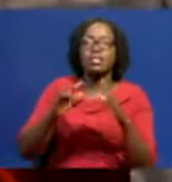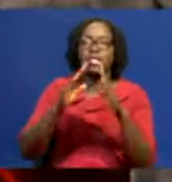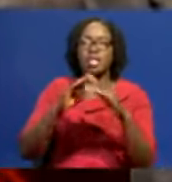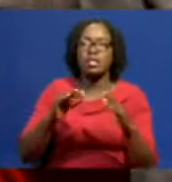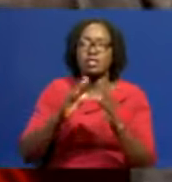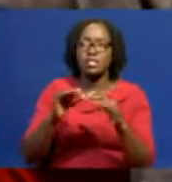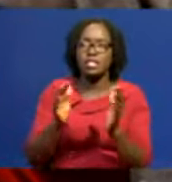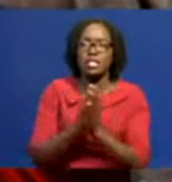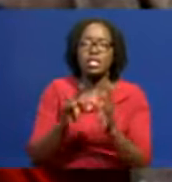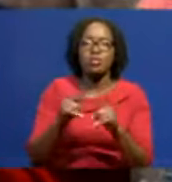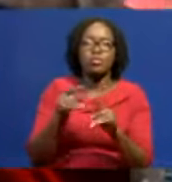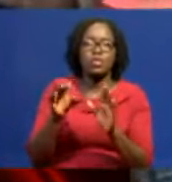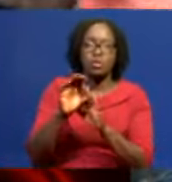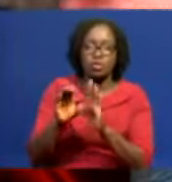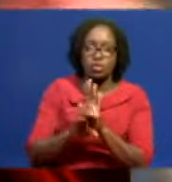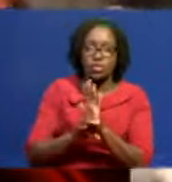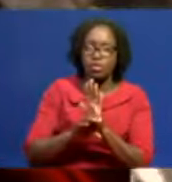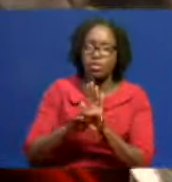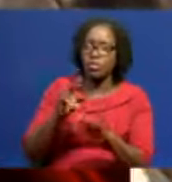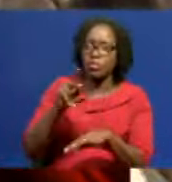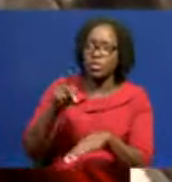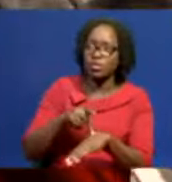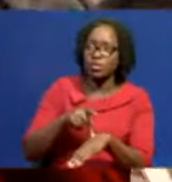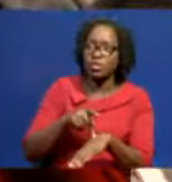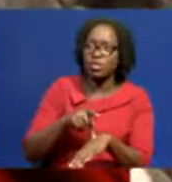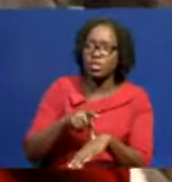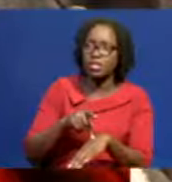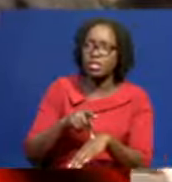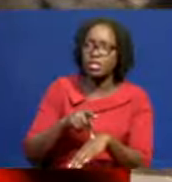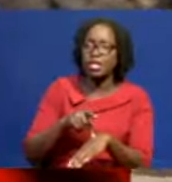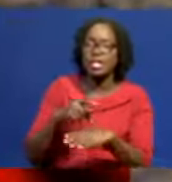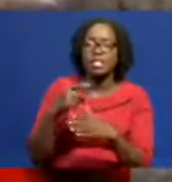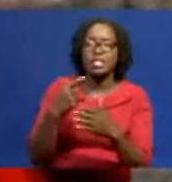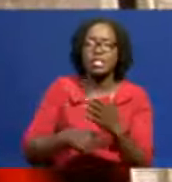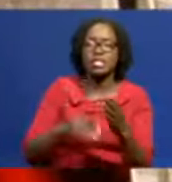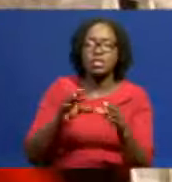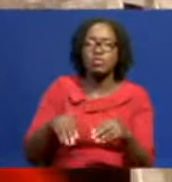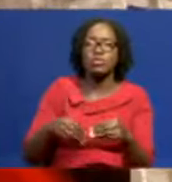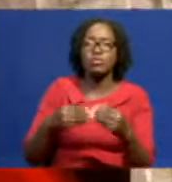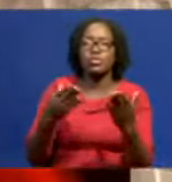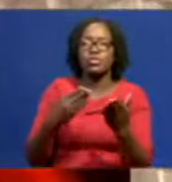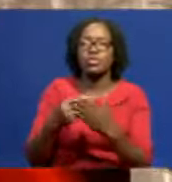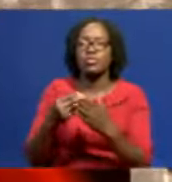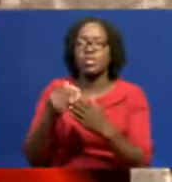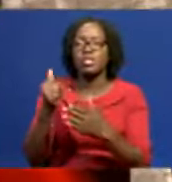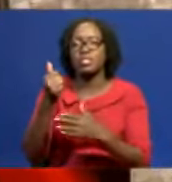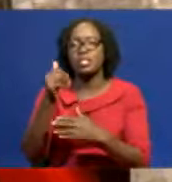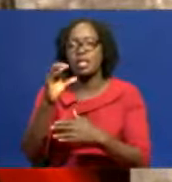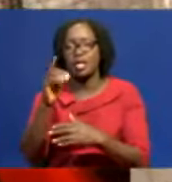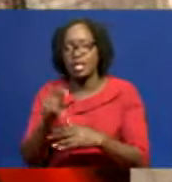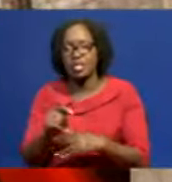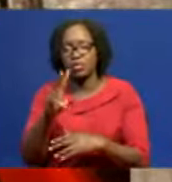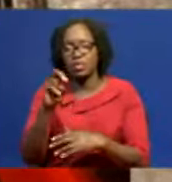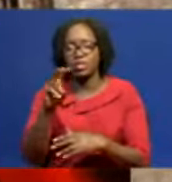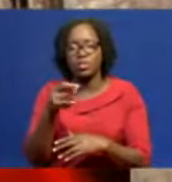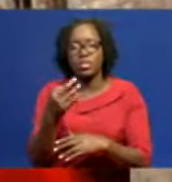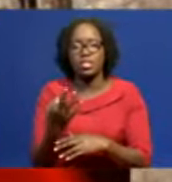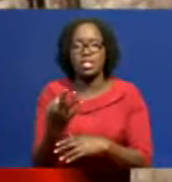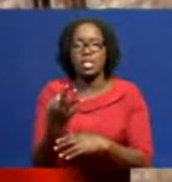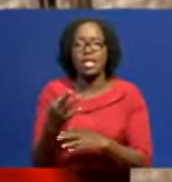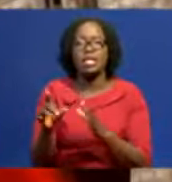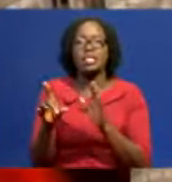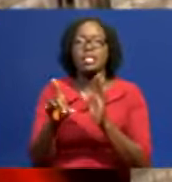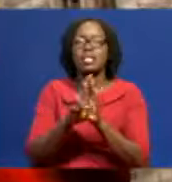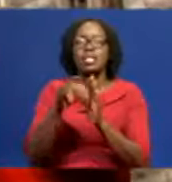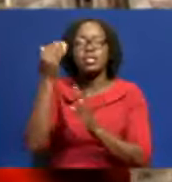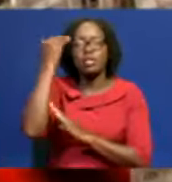in violation of the constitutional principles. The levy was a provision of the Finance Act 2023 which faced legal